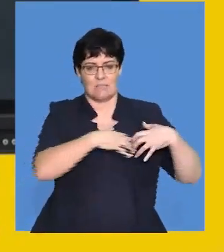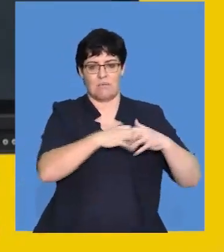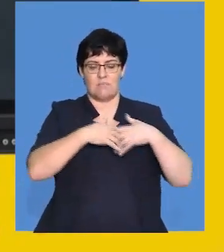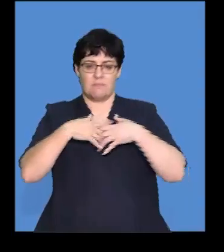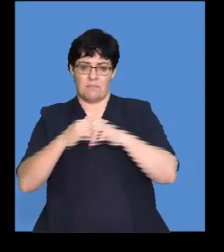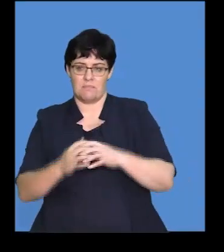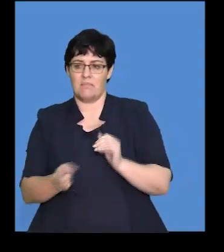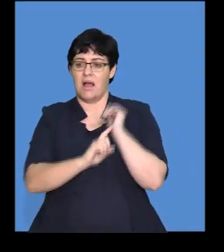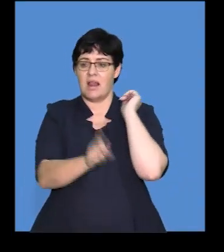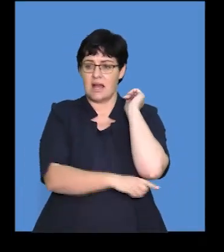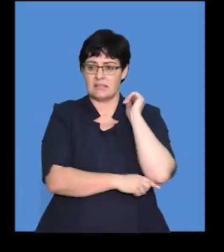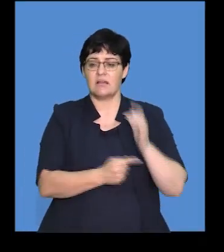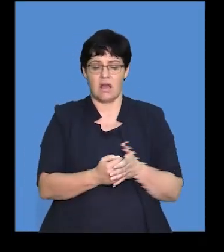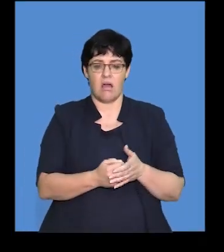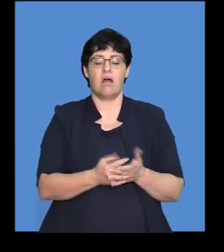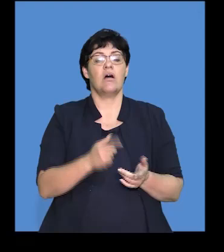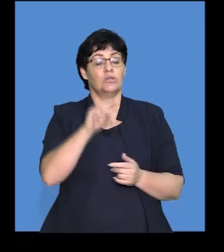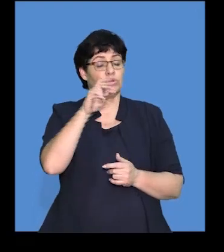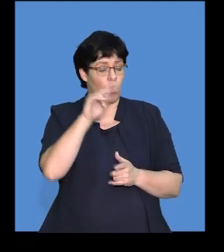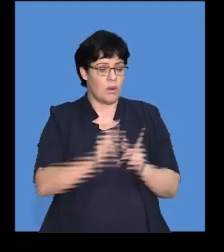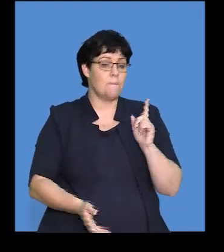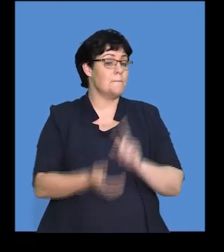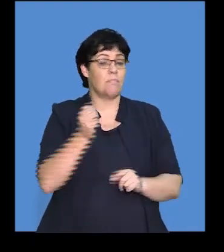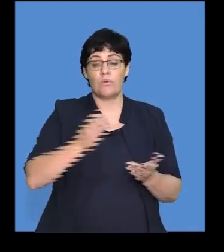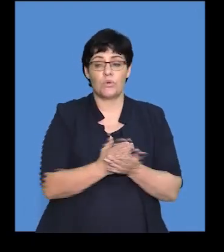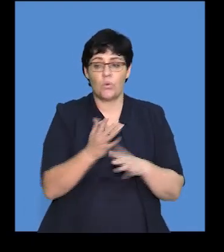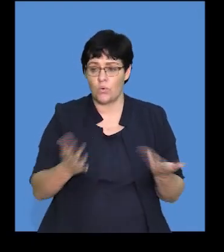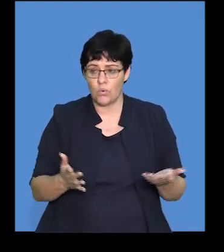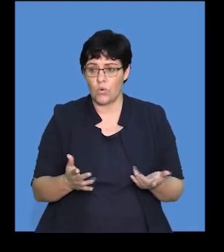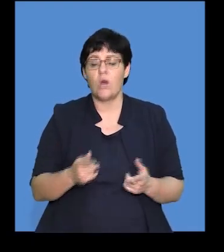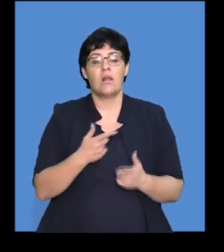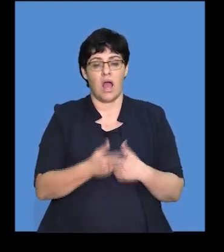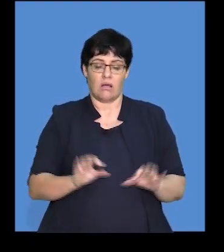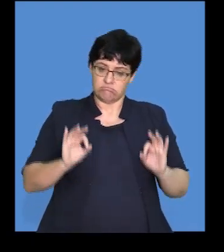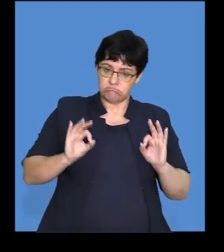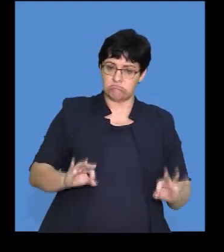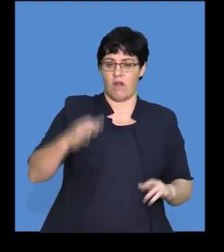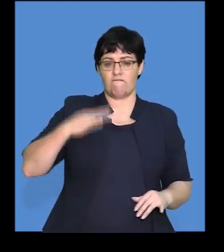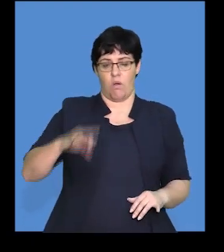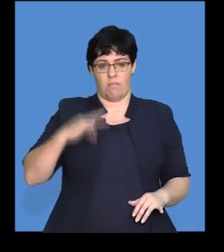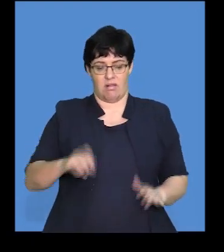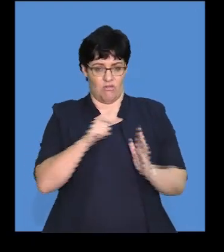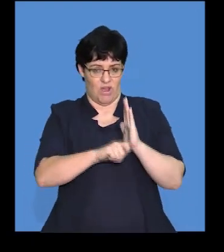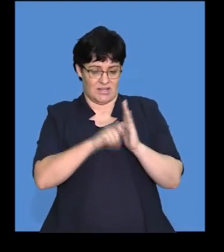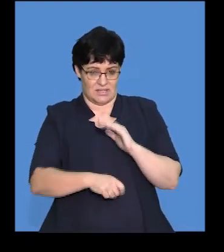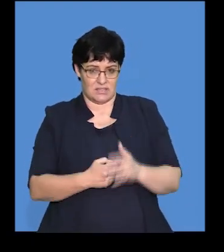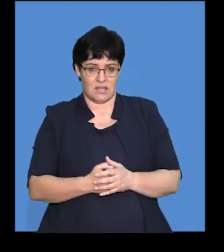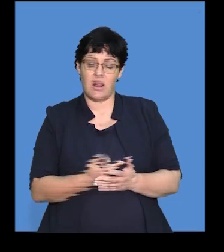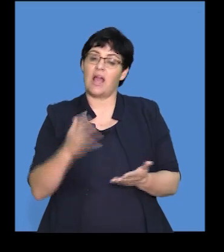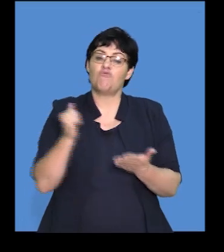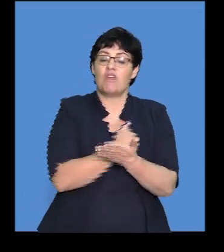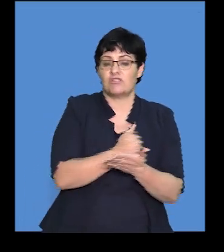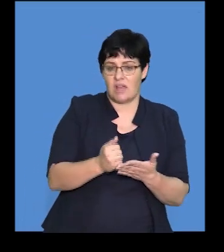Lastly, tone may also be recognized with the writer's formality, as in the register